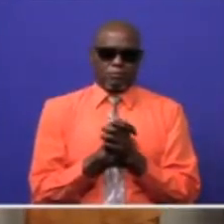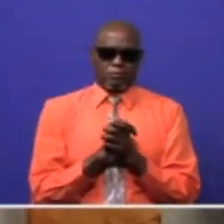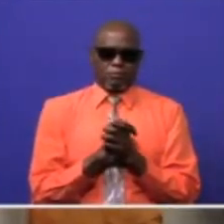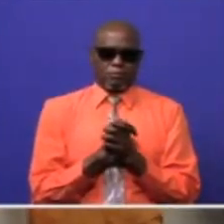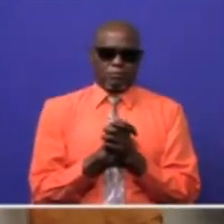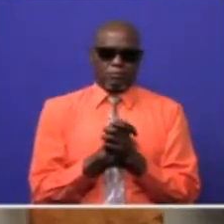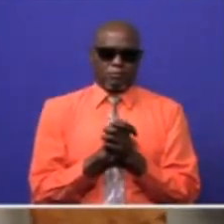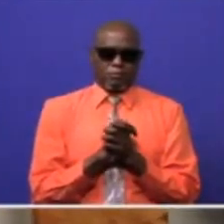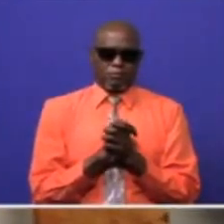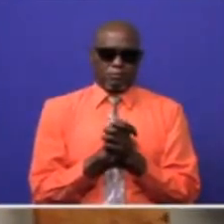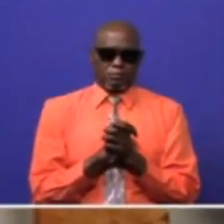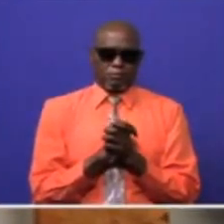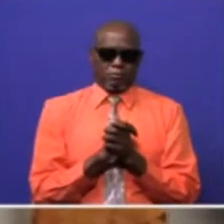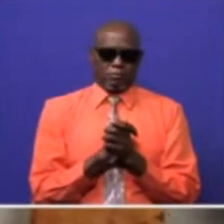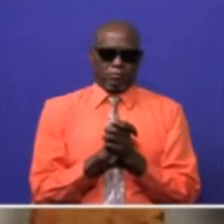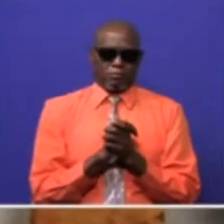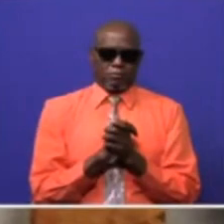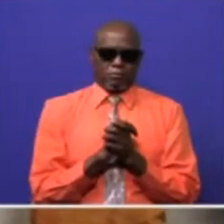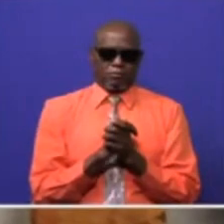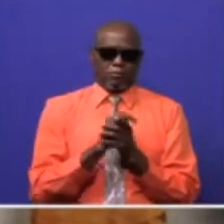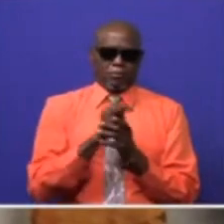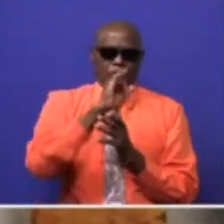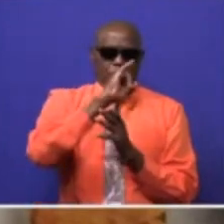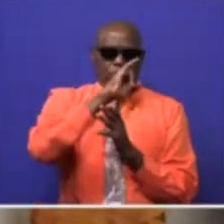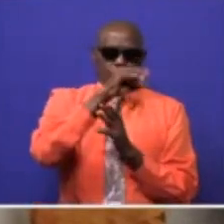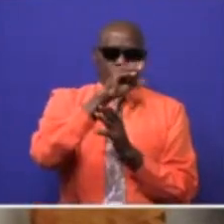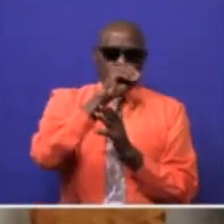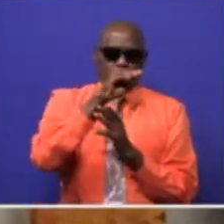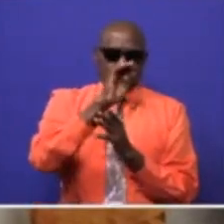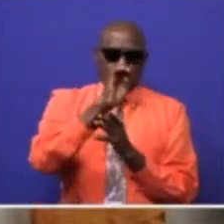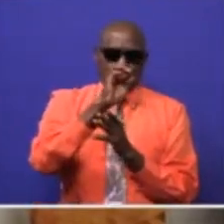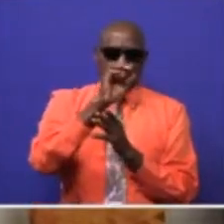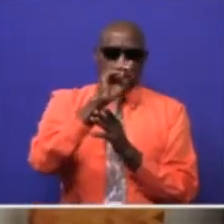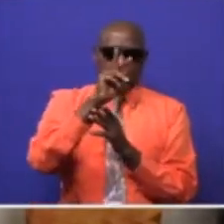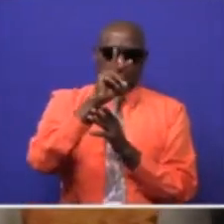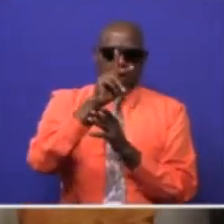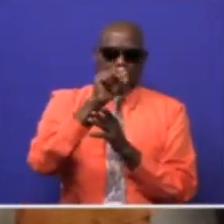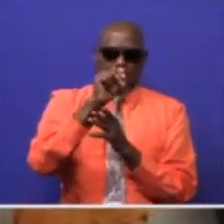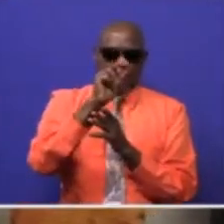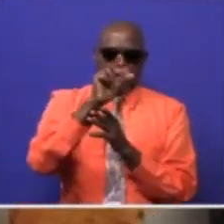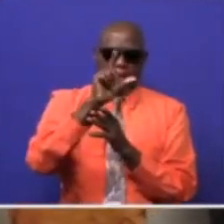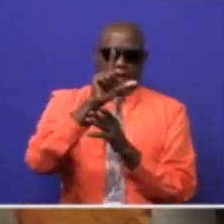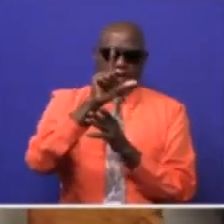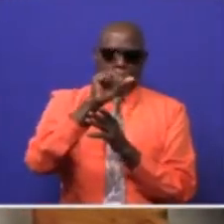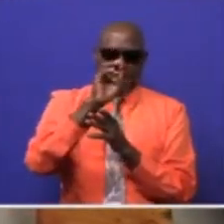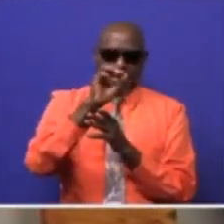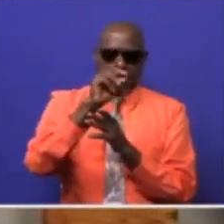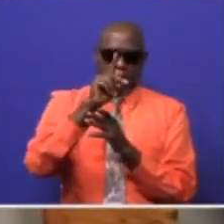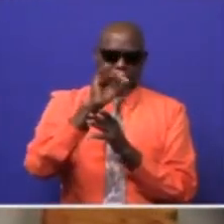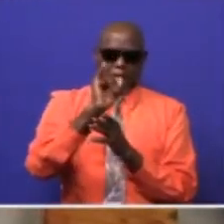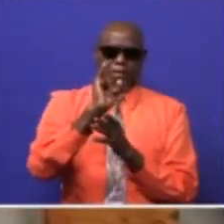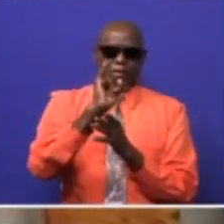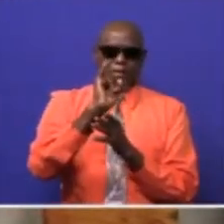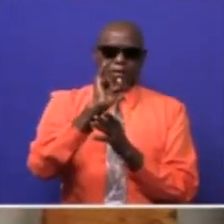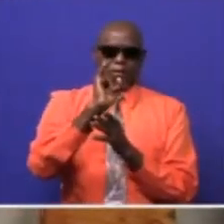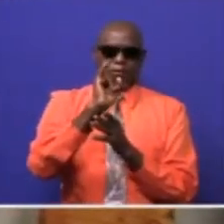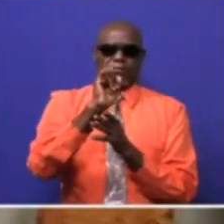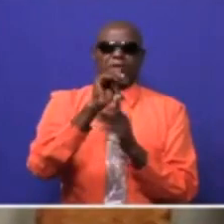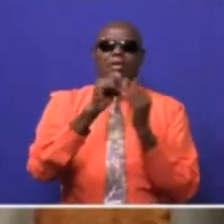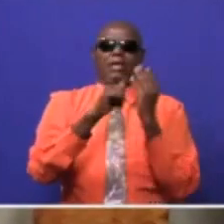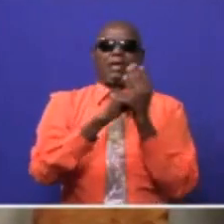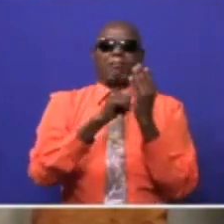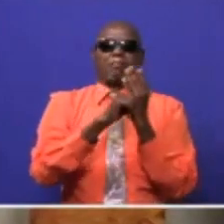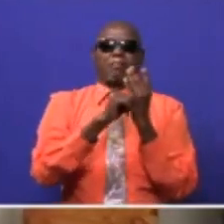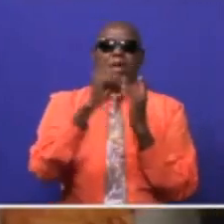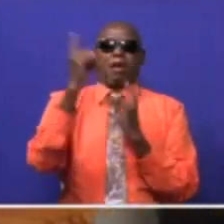Joe Khalende. Joe alikuja na kafanya press conference akasema yeye ndiye secretary general wa